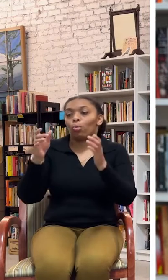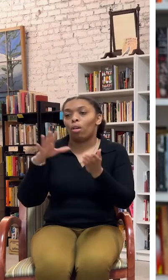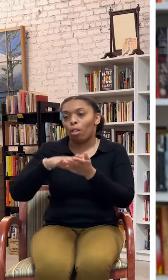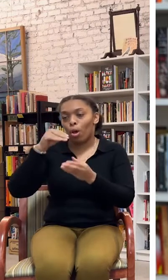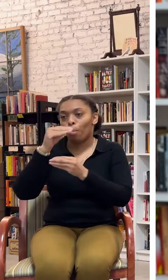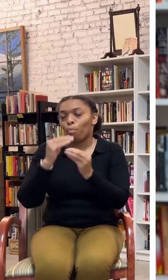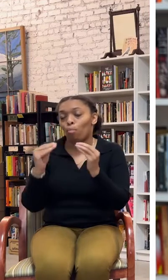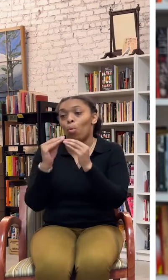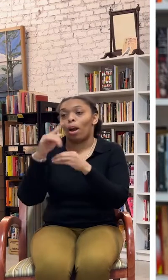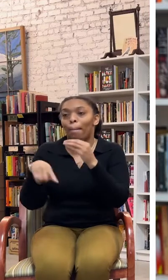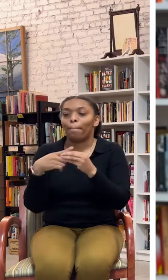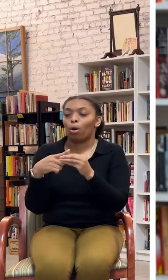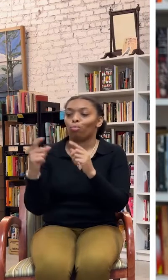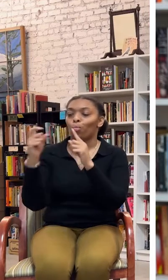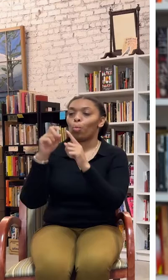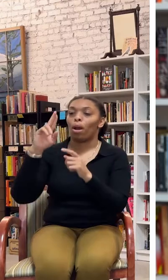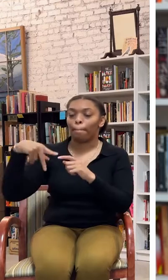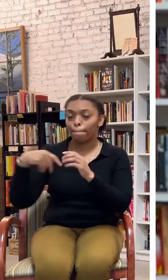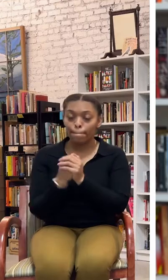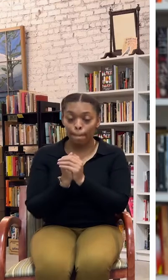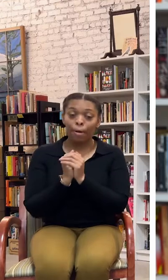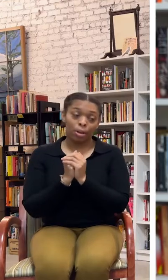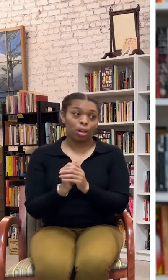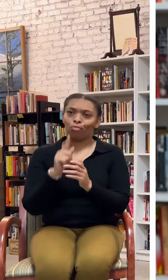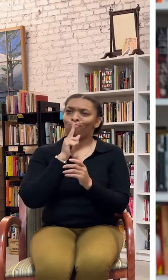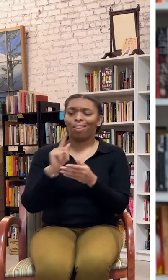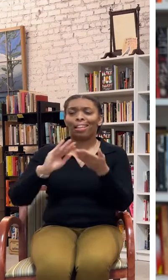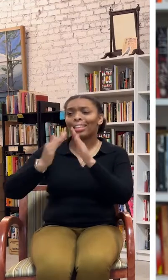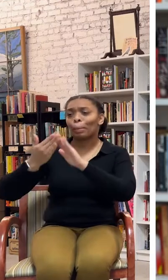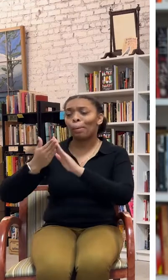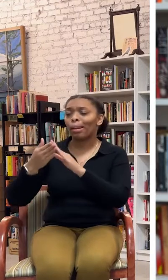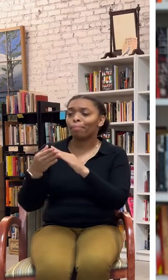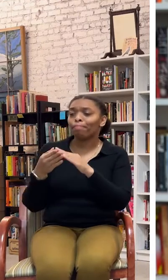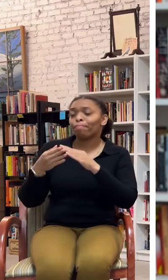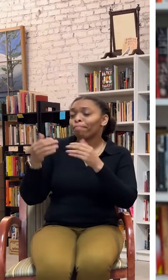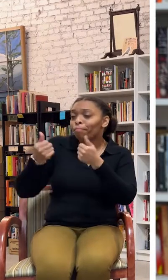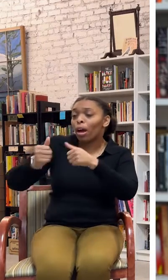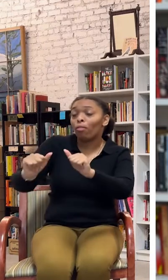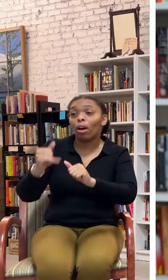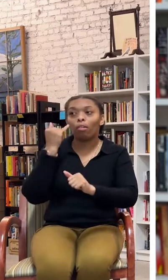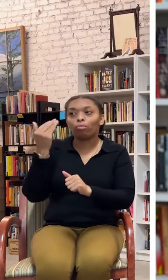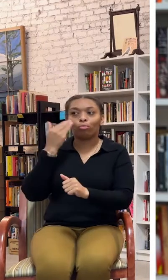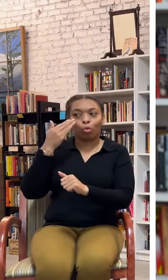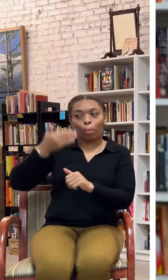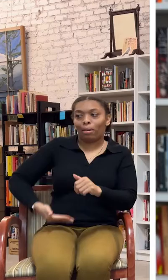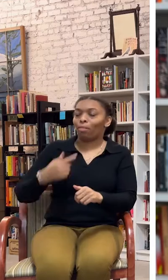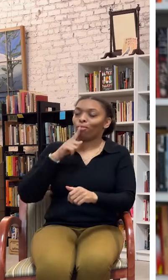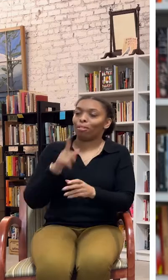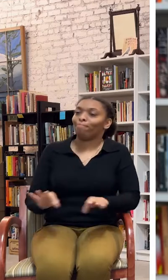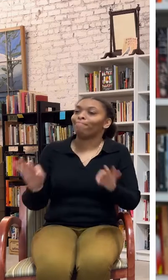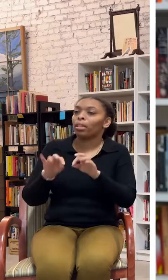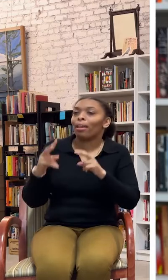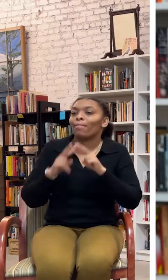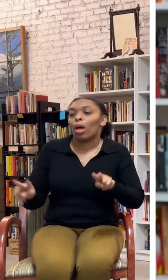to support it, as was already said. It's very much a community effort. And if you know anything about me, that's something I value a lot.